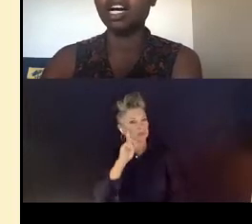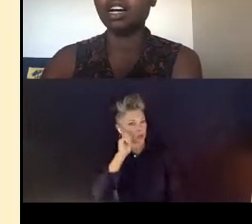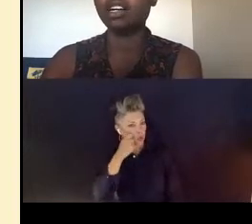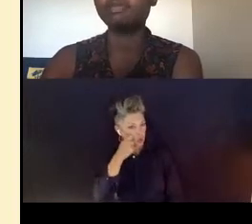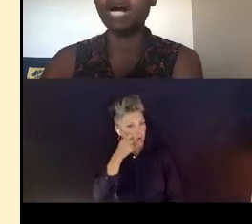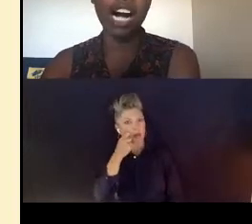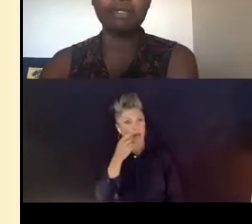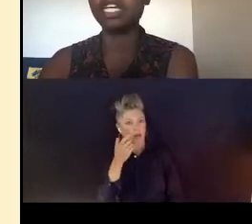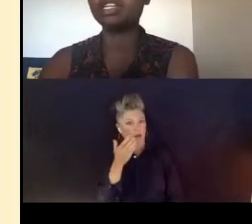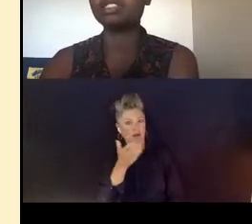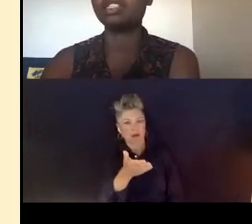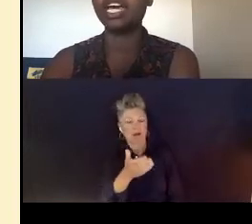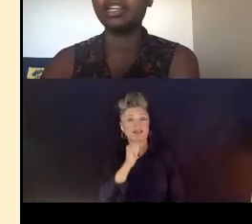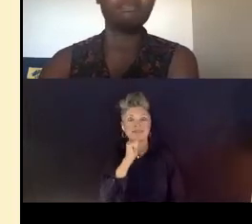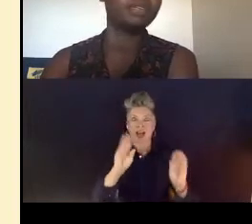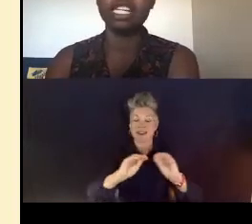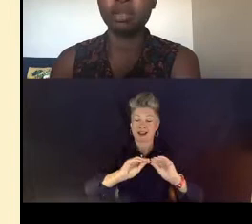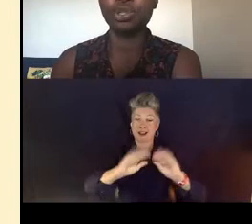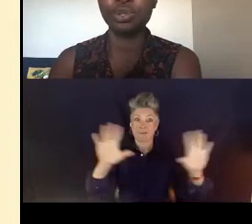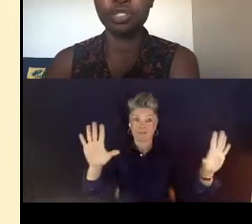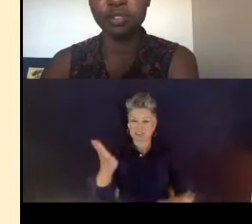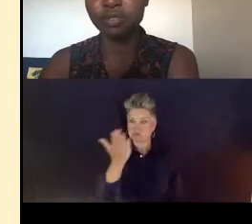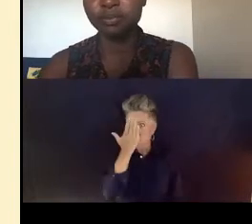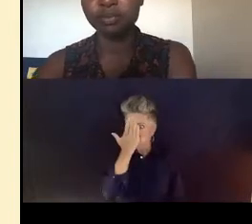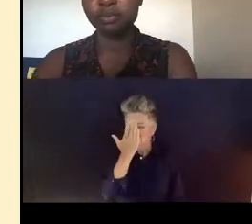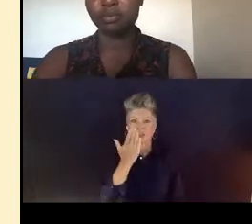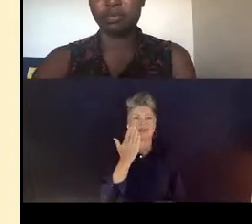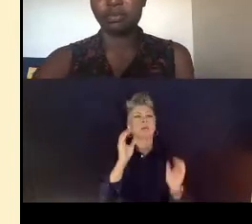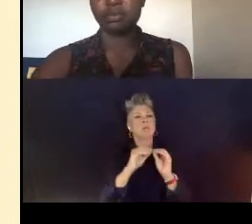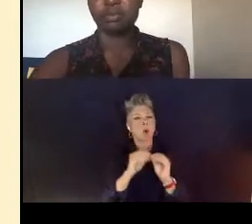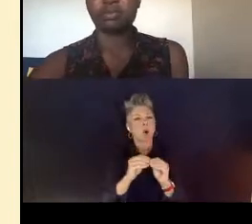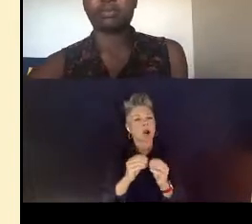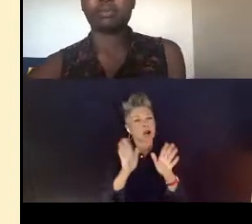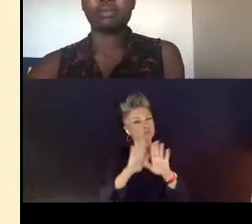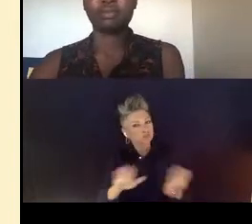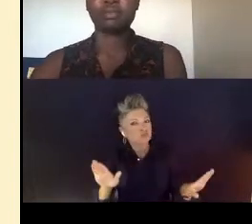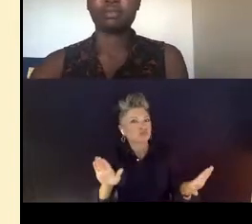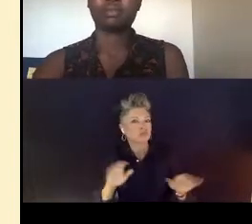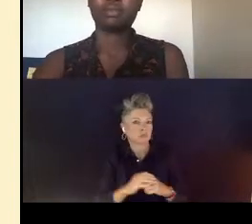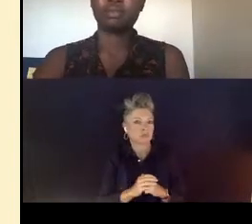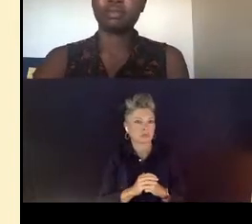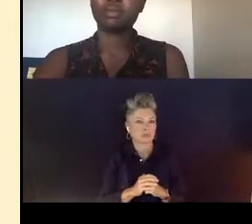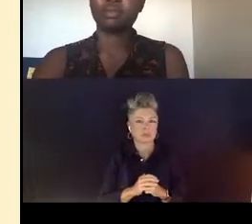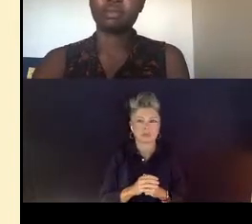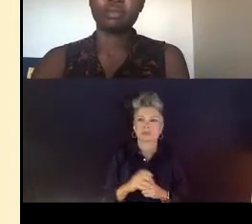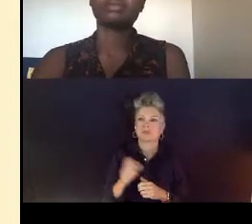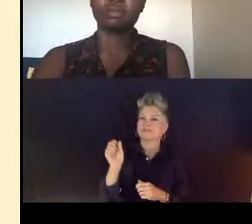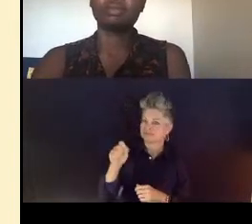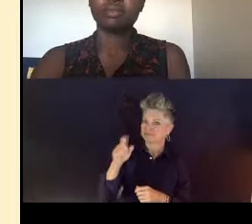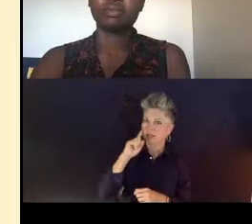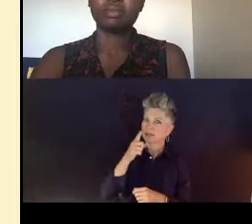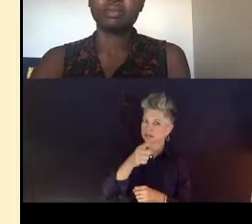as obvious and less obtrusive. I think this is really unique to